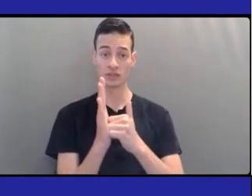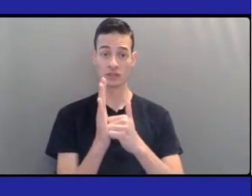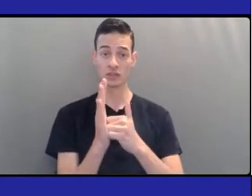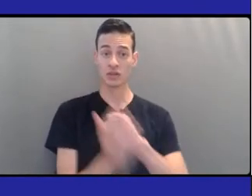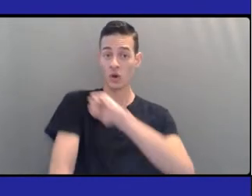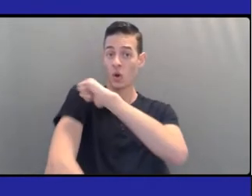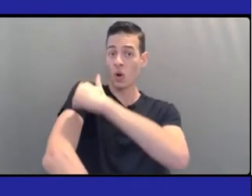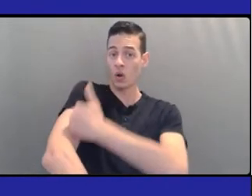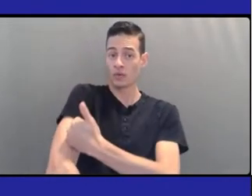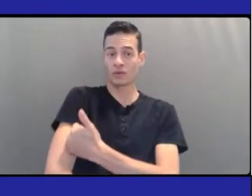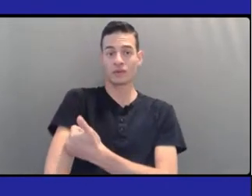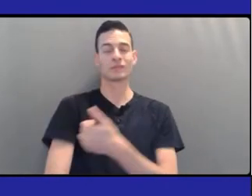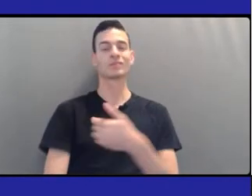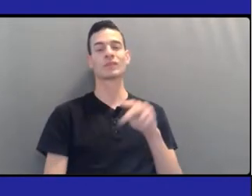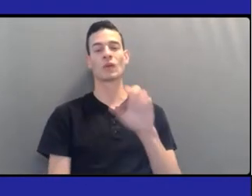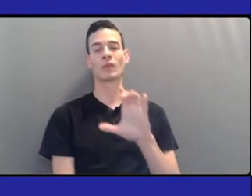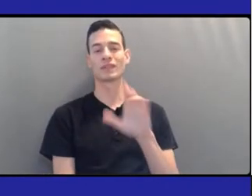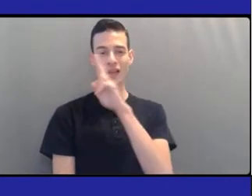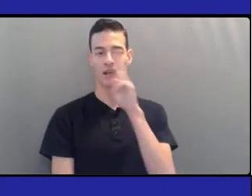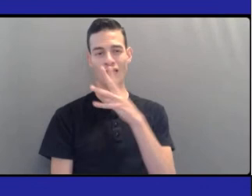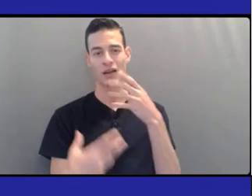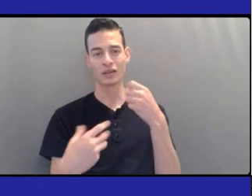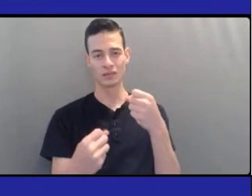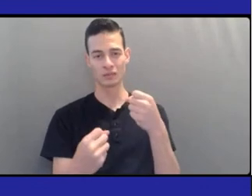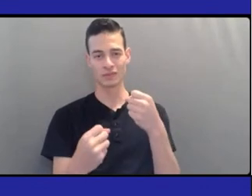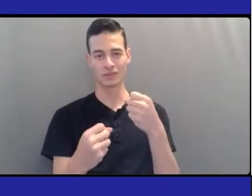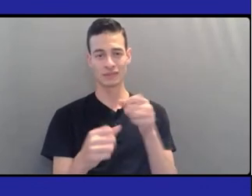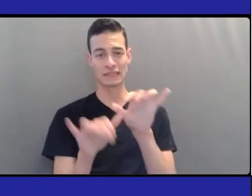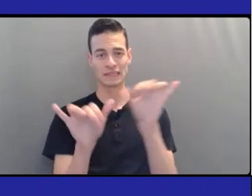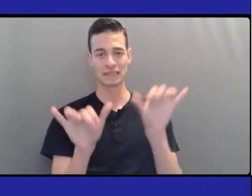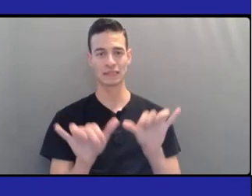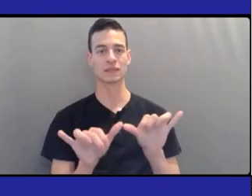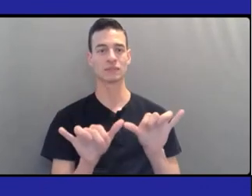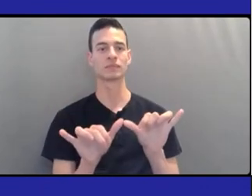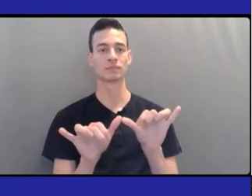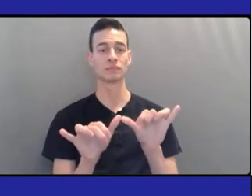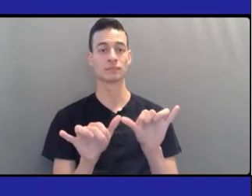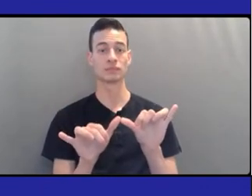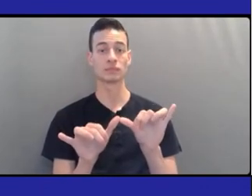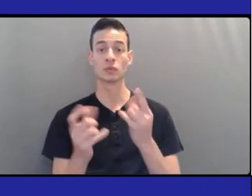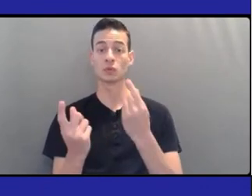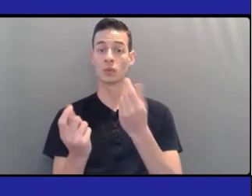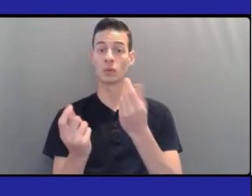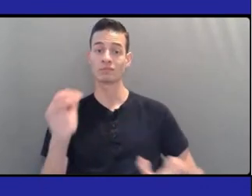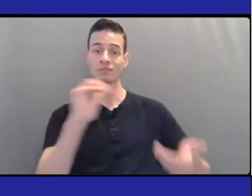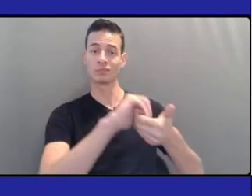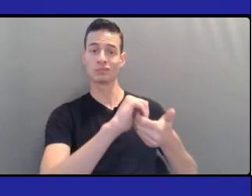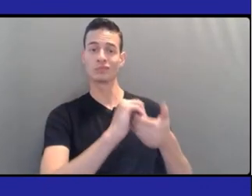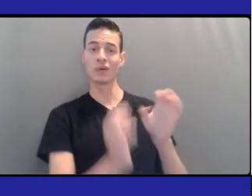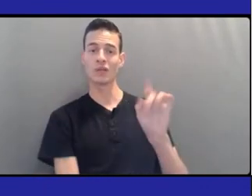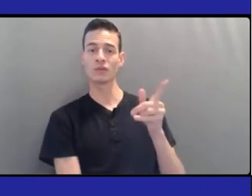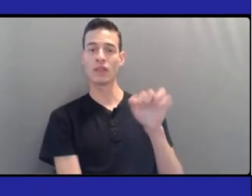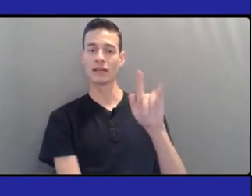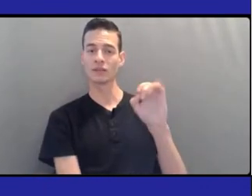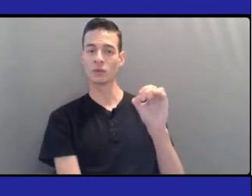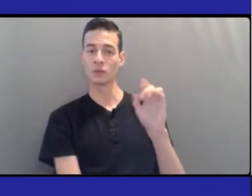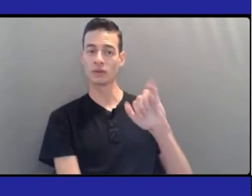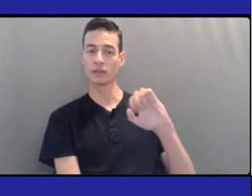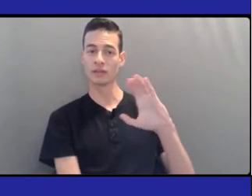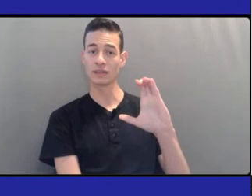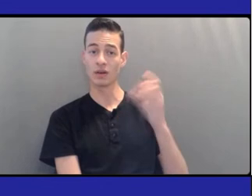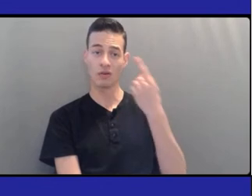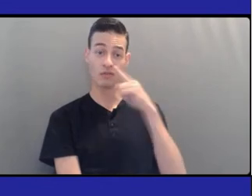and Hospitals Corporation, the system, to execute an agreement with Sodexo Inc. for laundry processing and linen